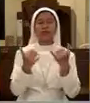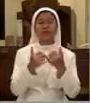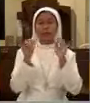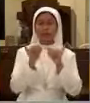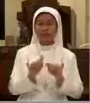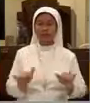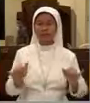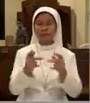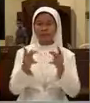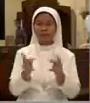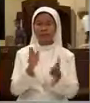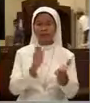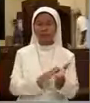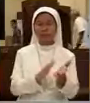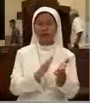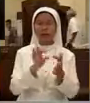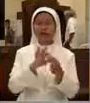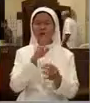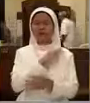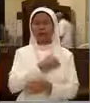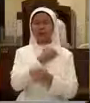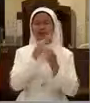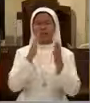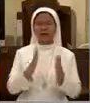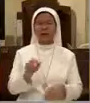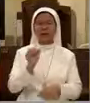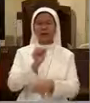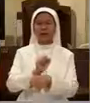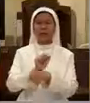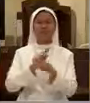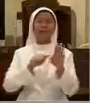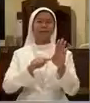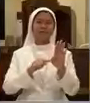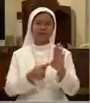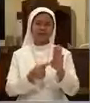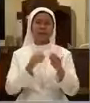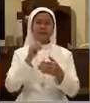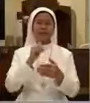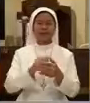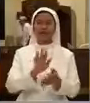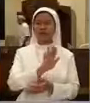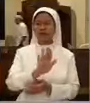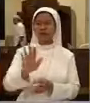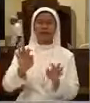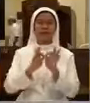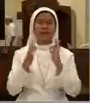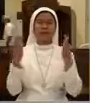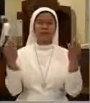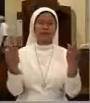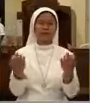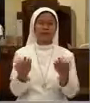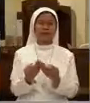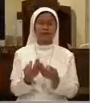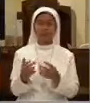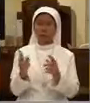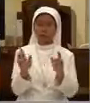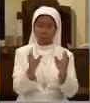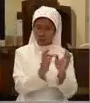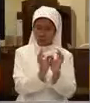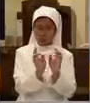school of missionary engagement. Begin in your locality. Magsama-sama